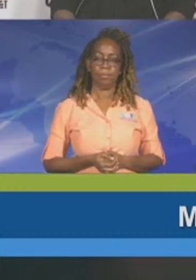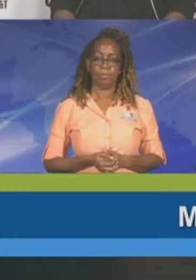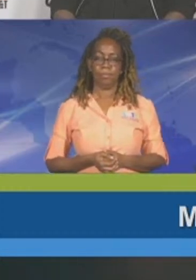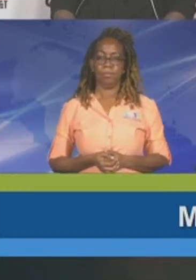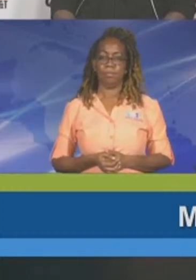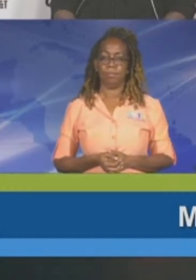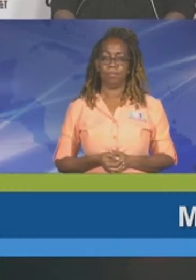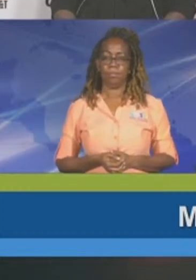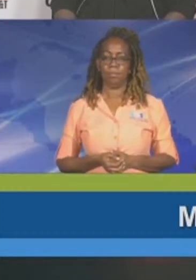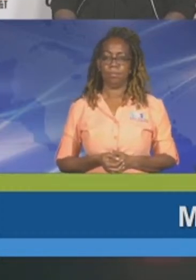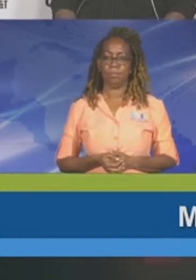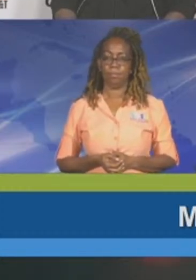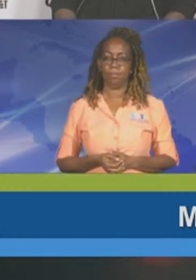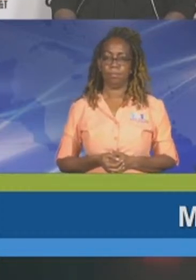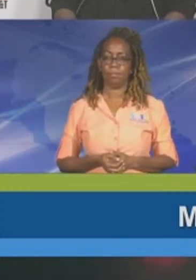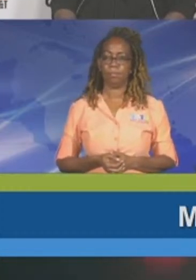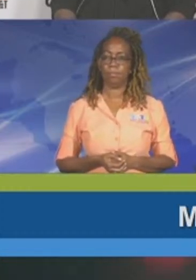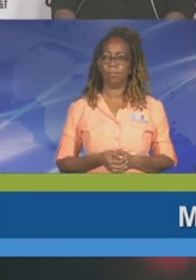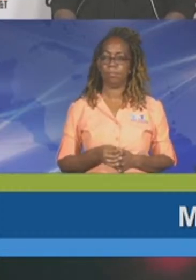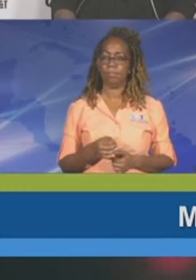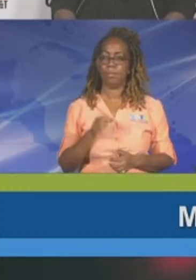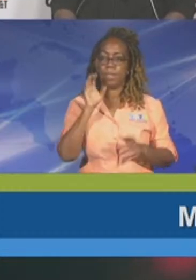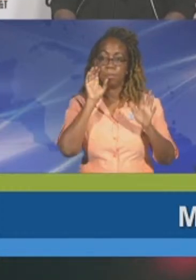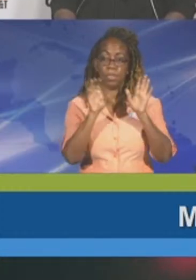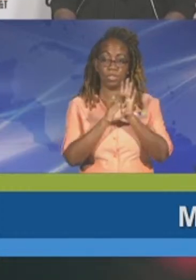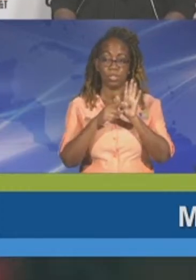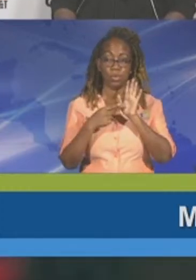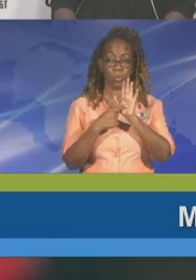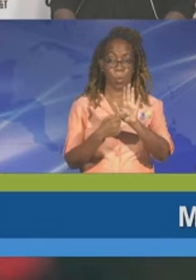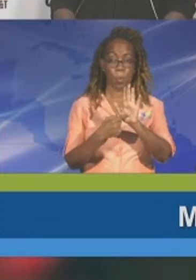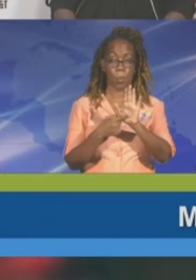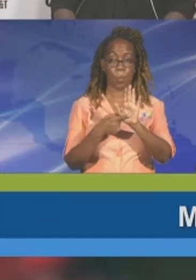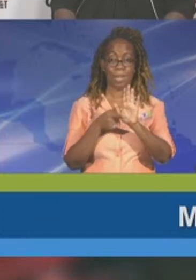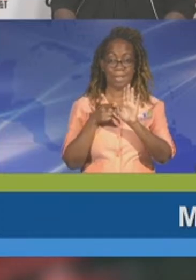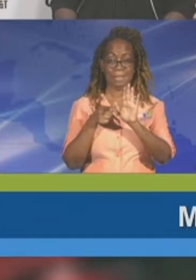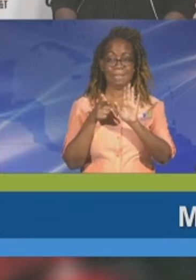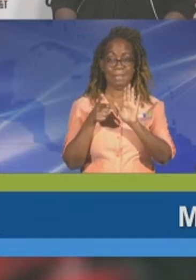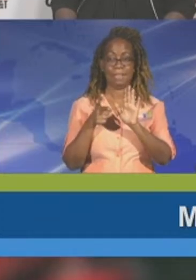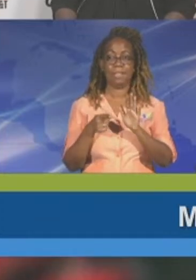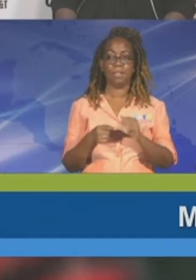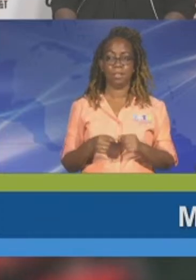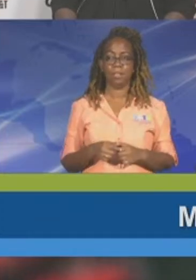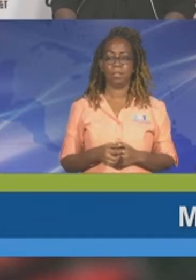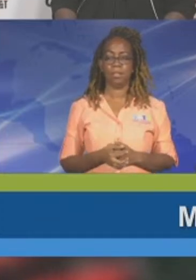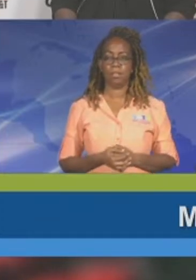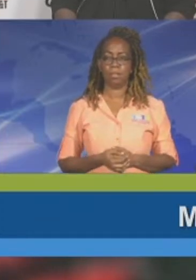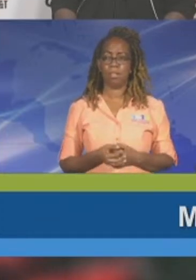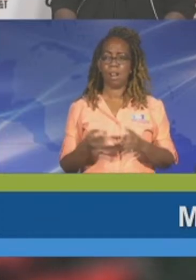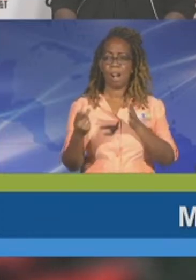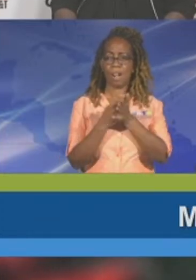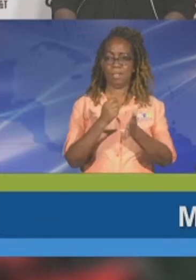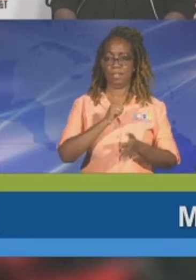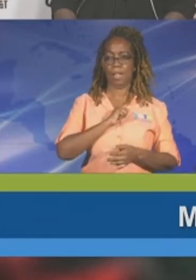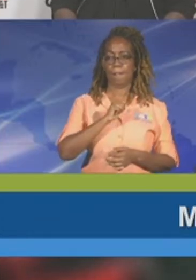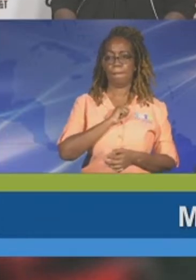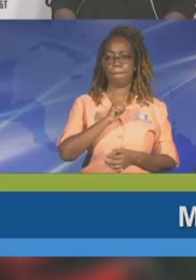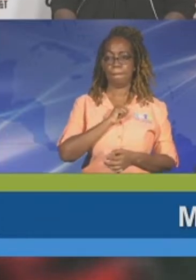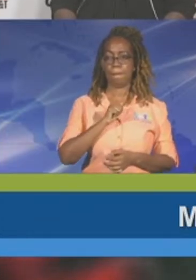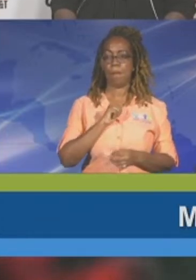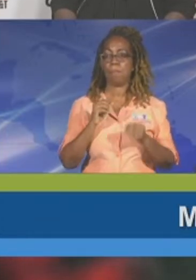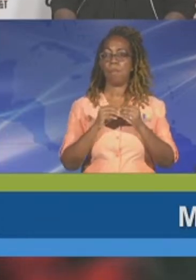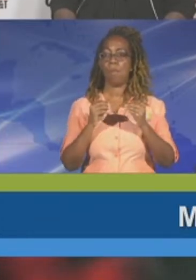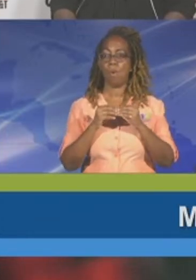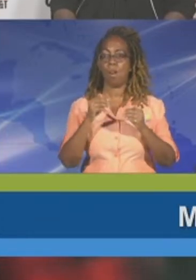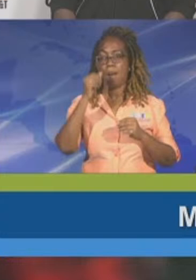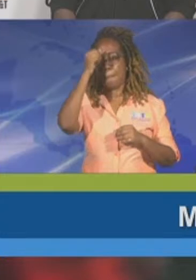As this slide illustrates, completed suicides are more common among men than among women. So